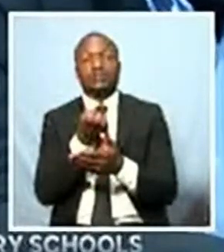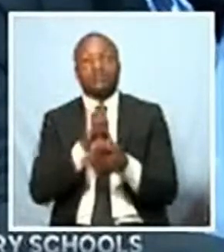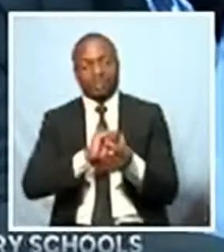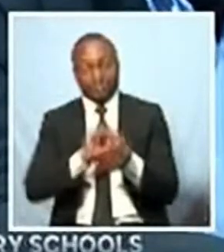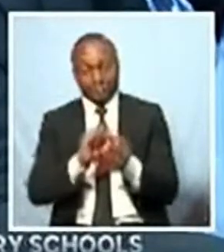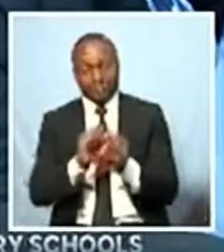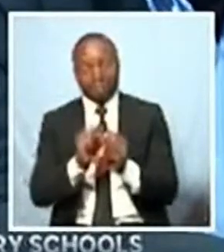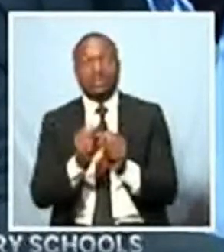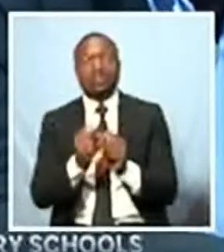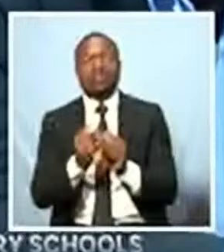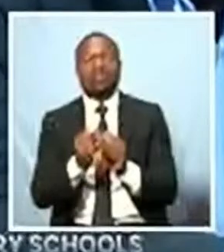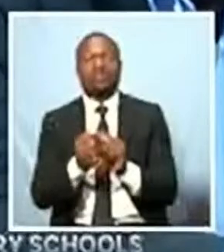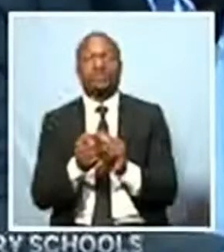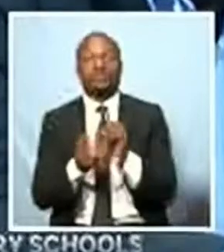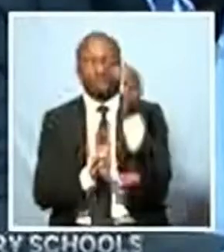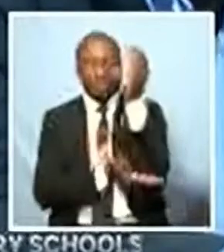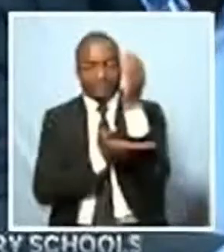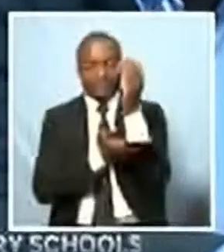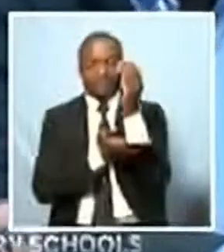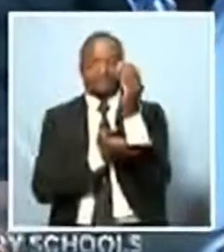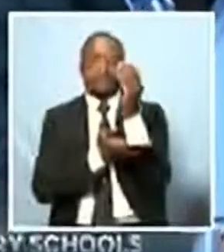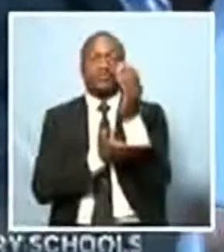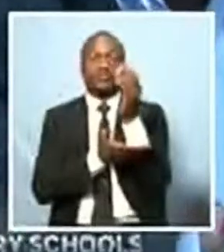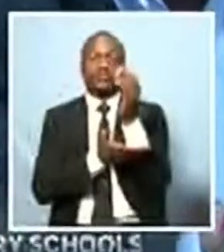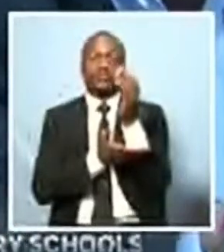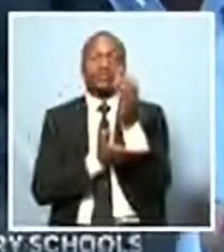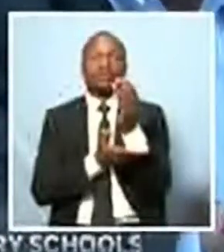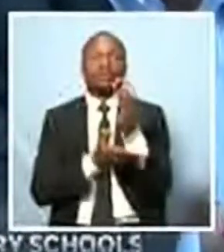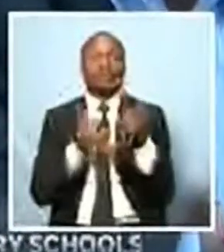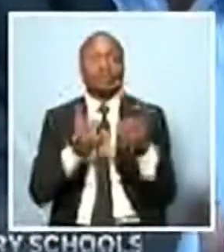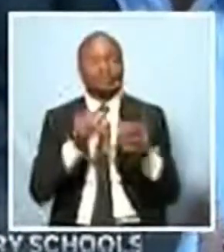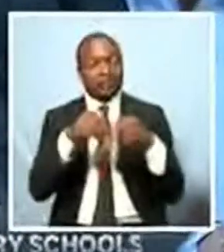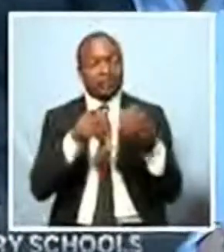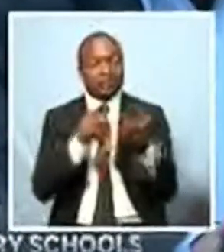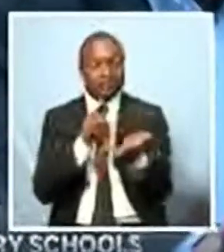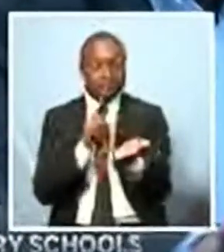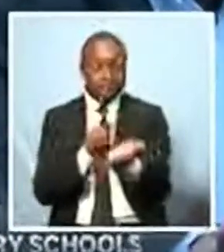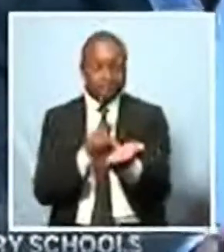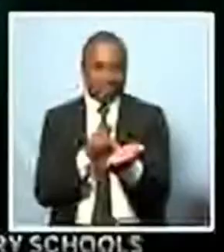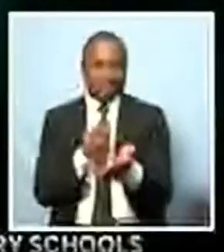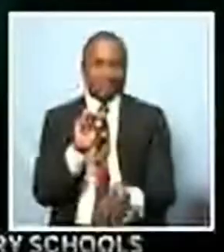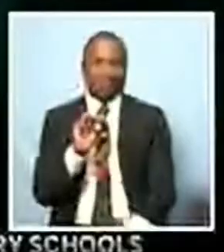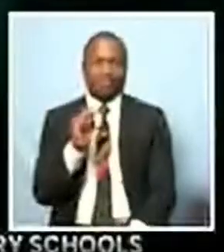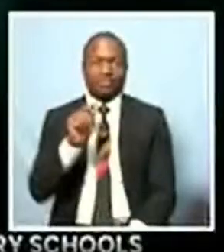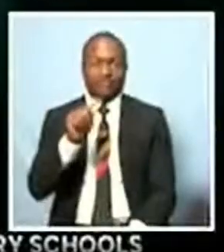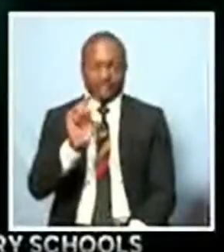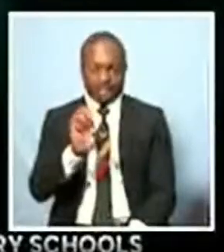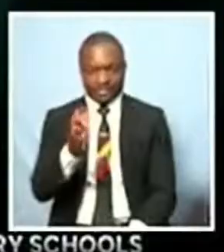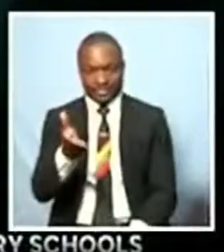livelihood. I'll now hand over to Dr. Mate.